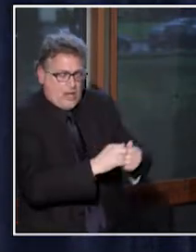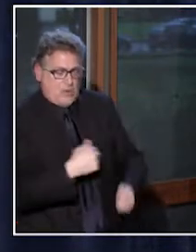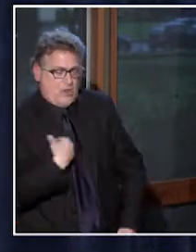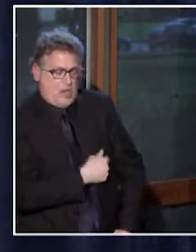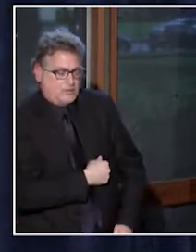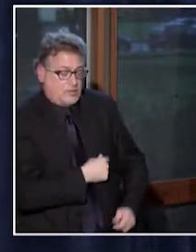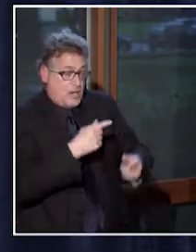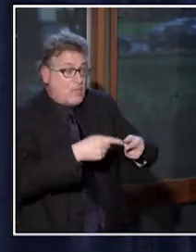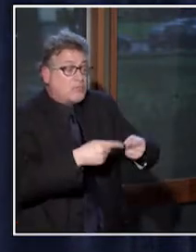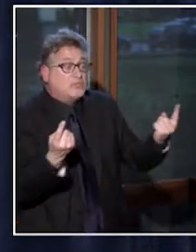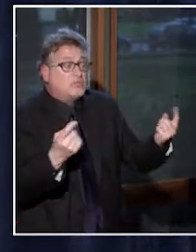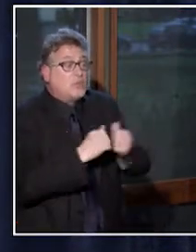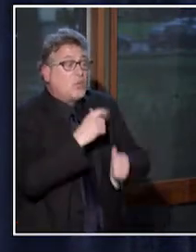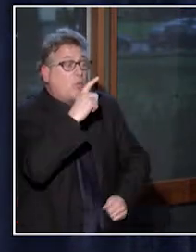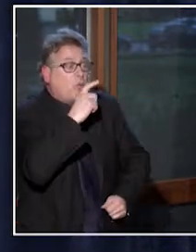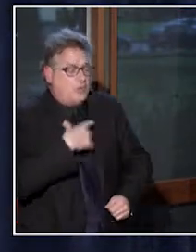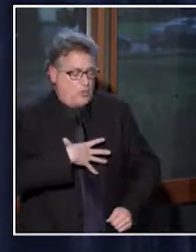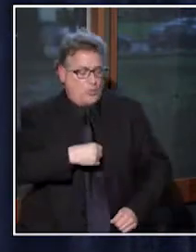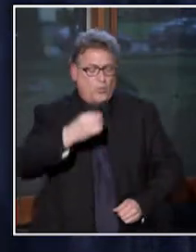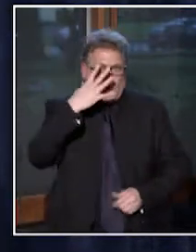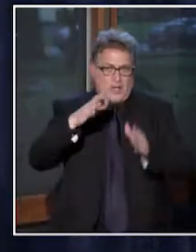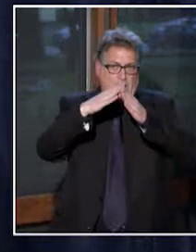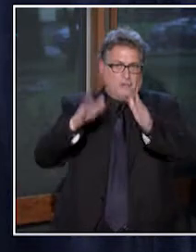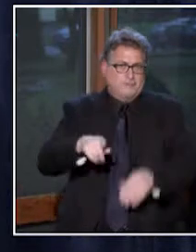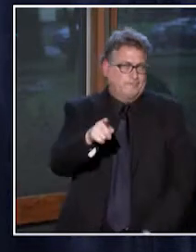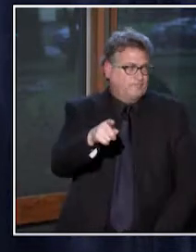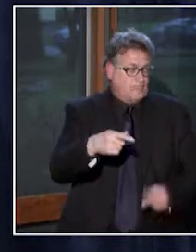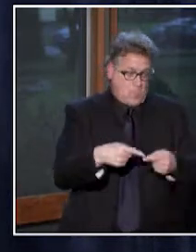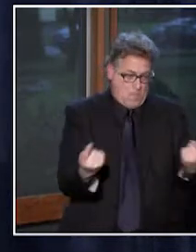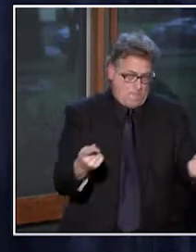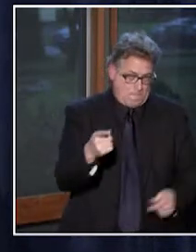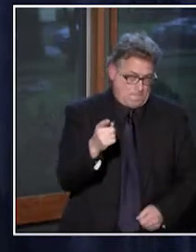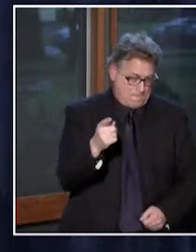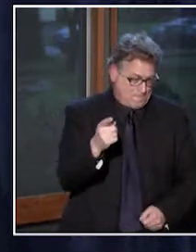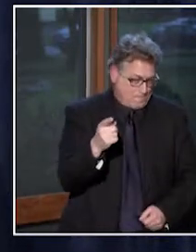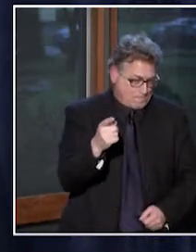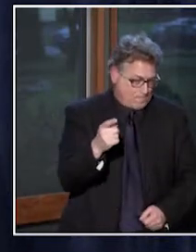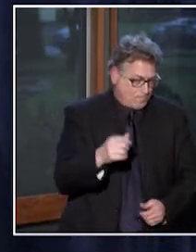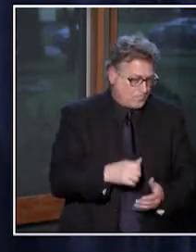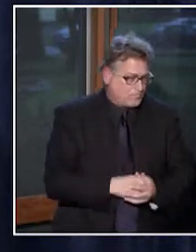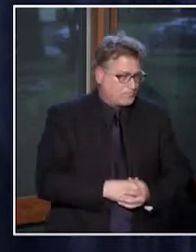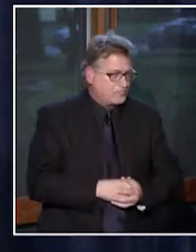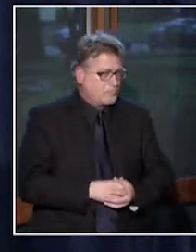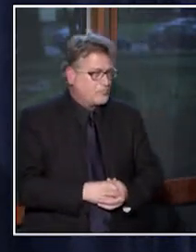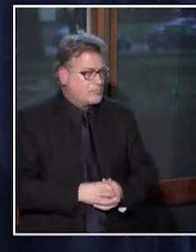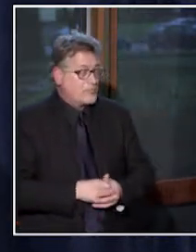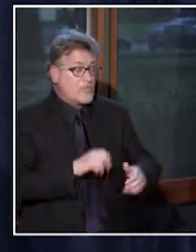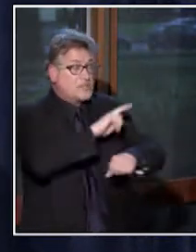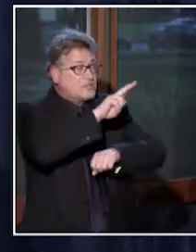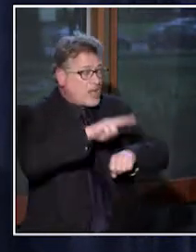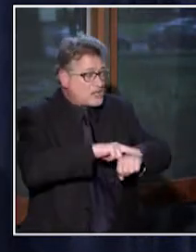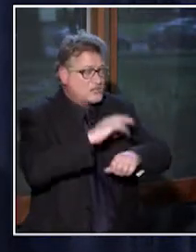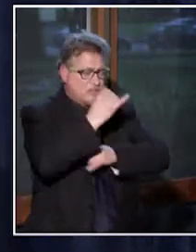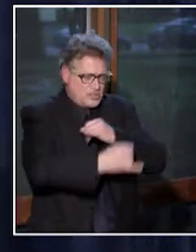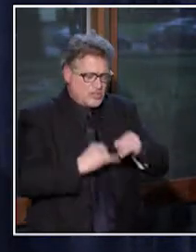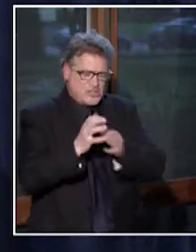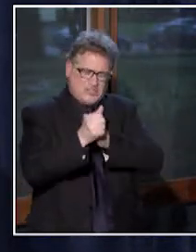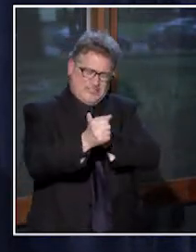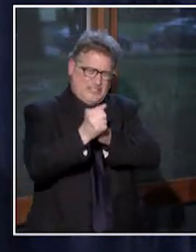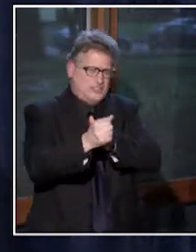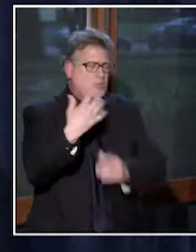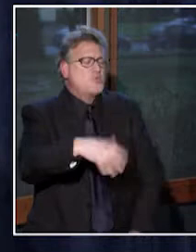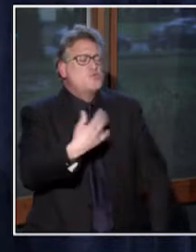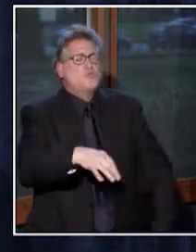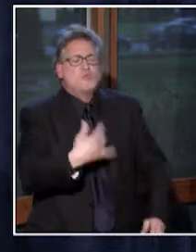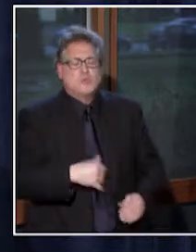the administration. Our national and international leadership, folks, it's needed